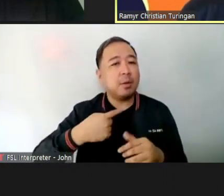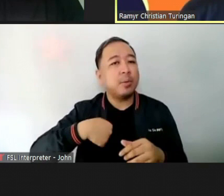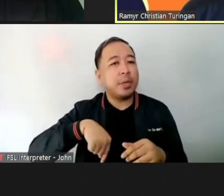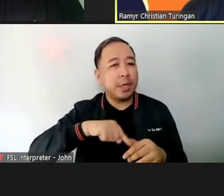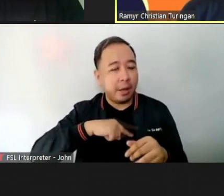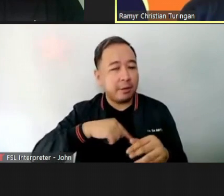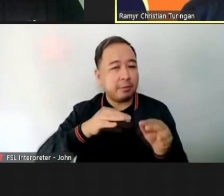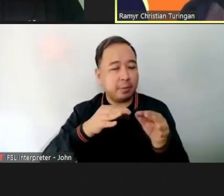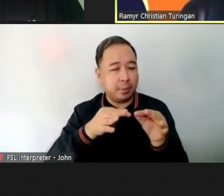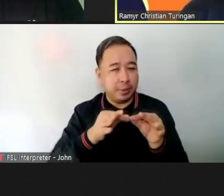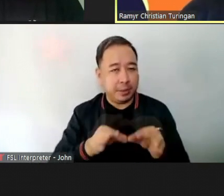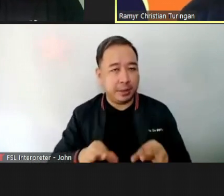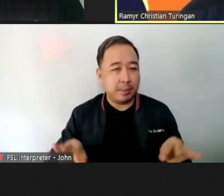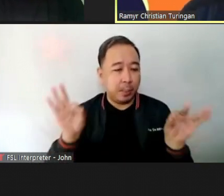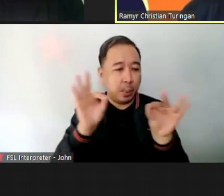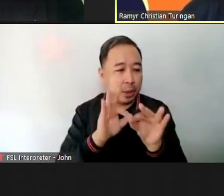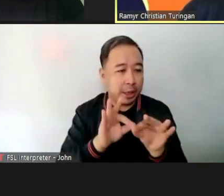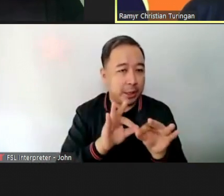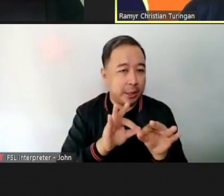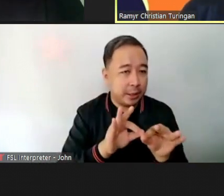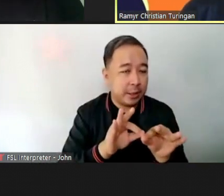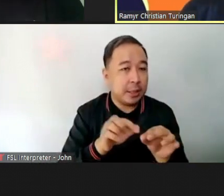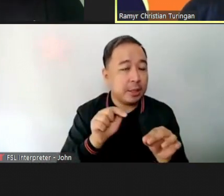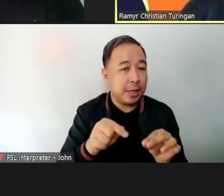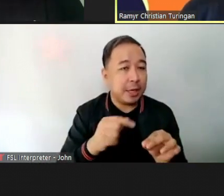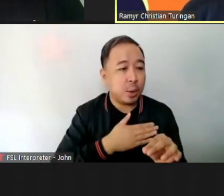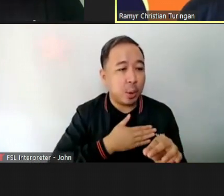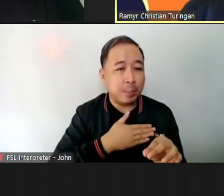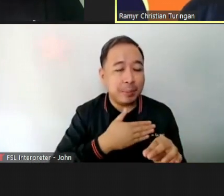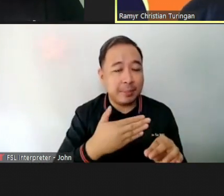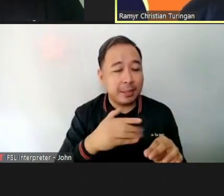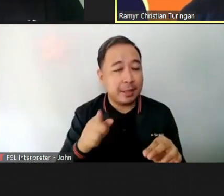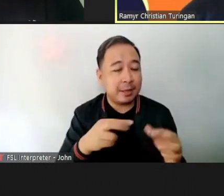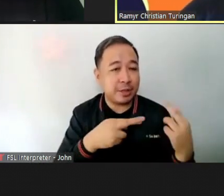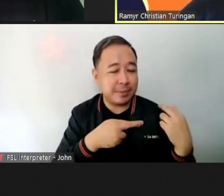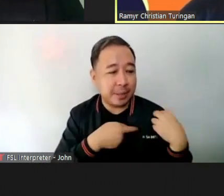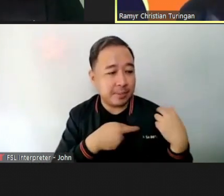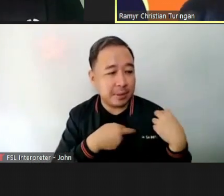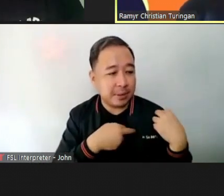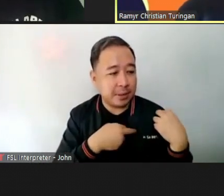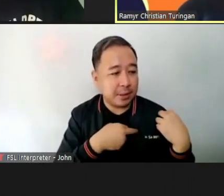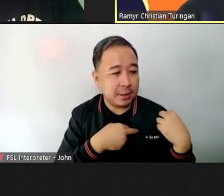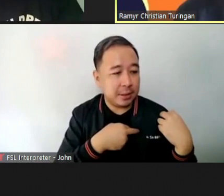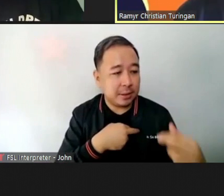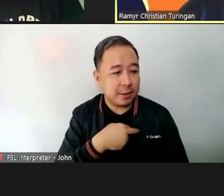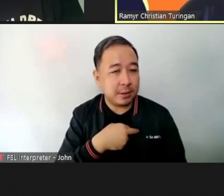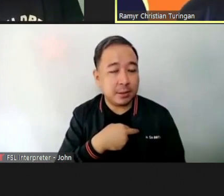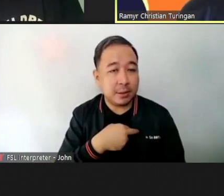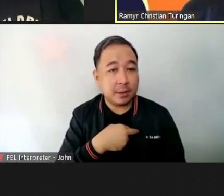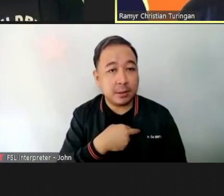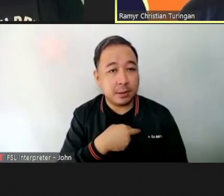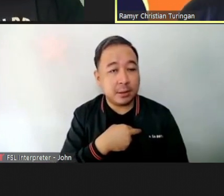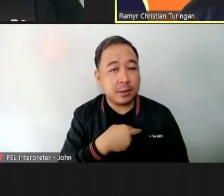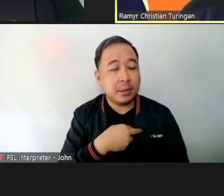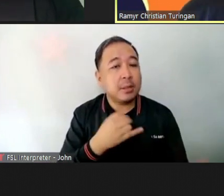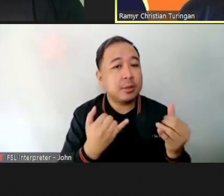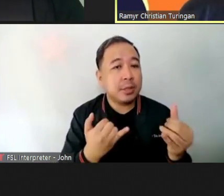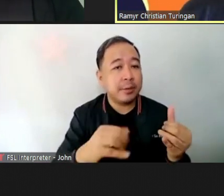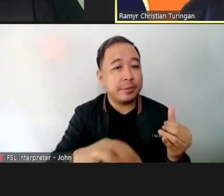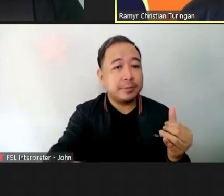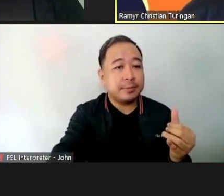this commitment, with this responsibility. And I want everybody present here to know